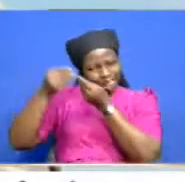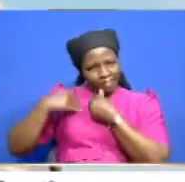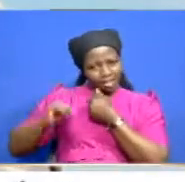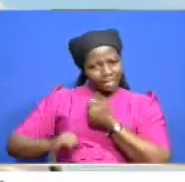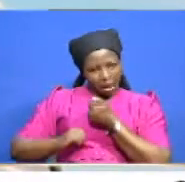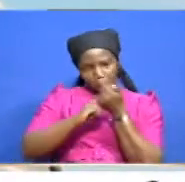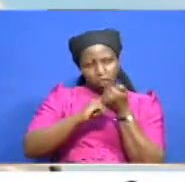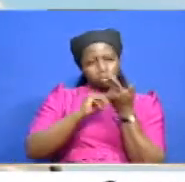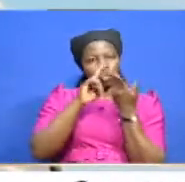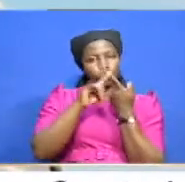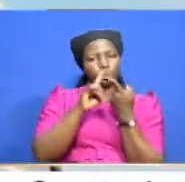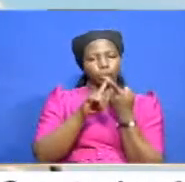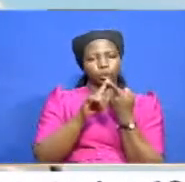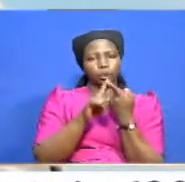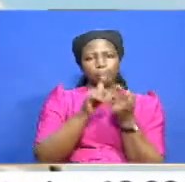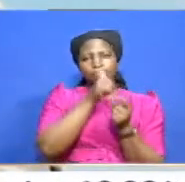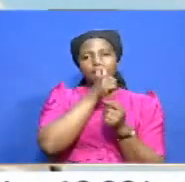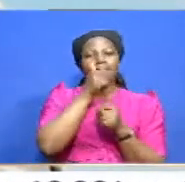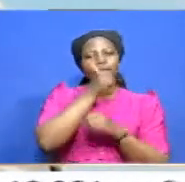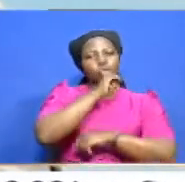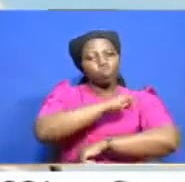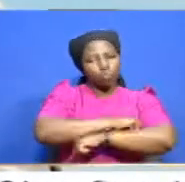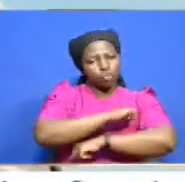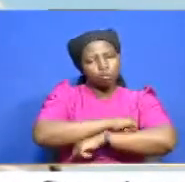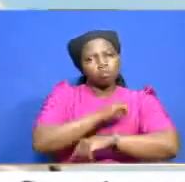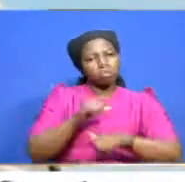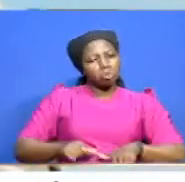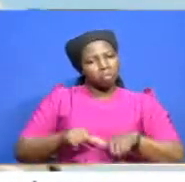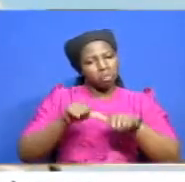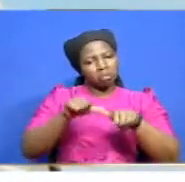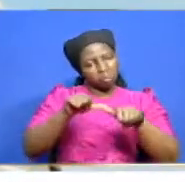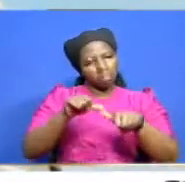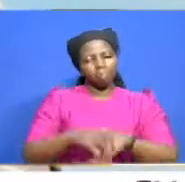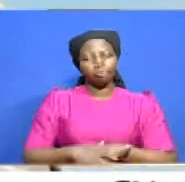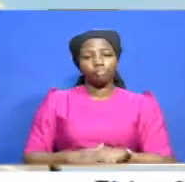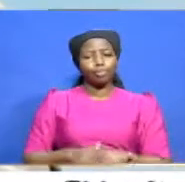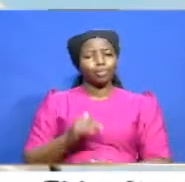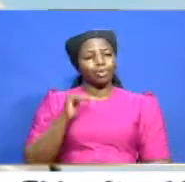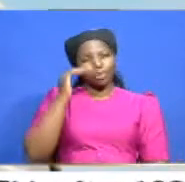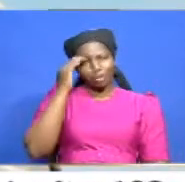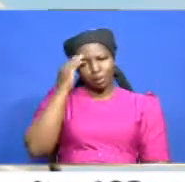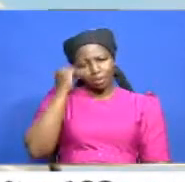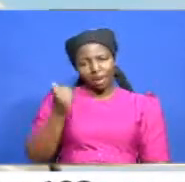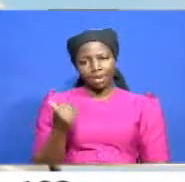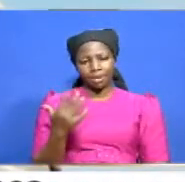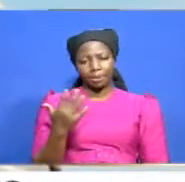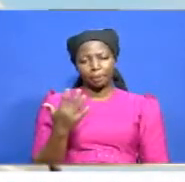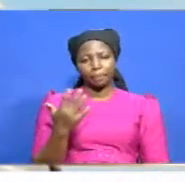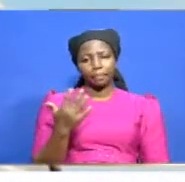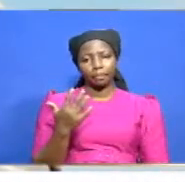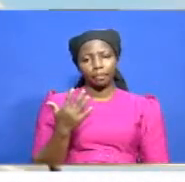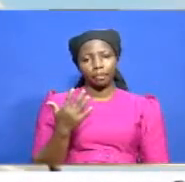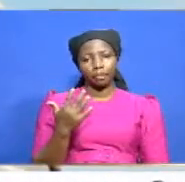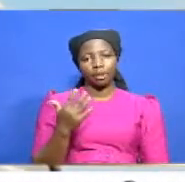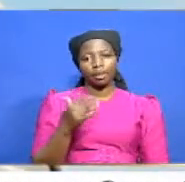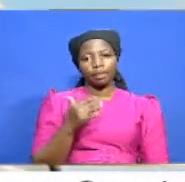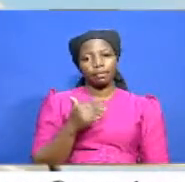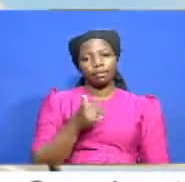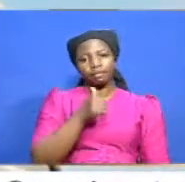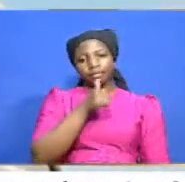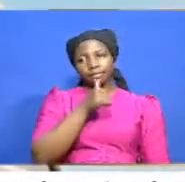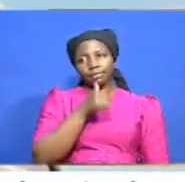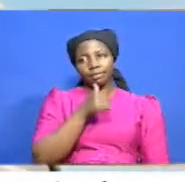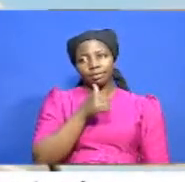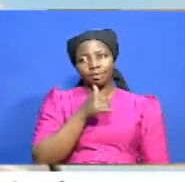to private schools to keep afloat, because they are not teaching